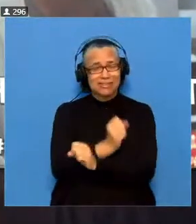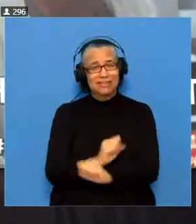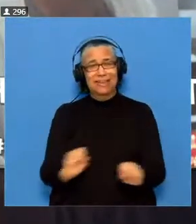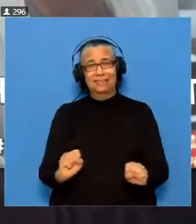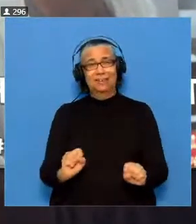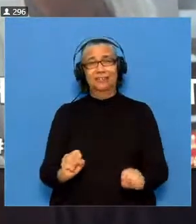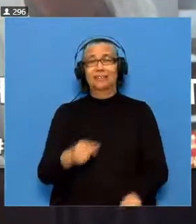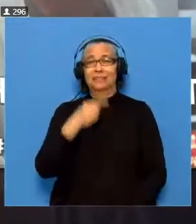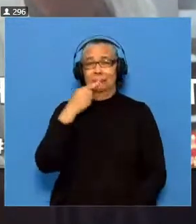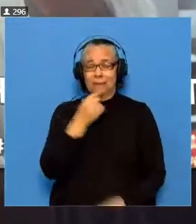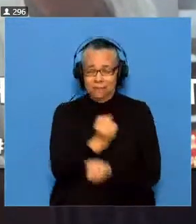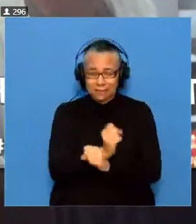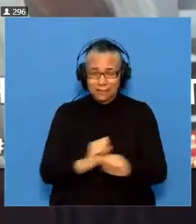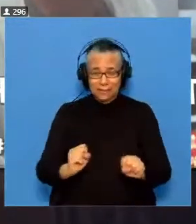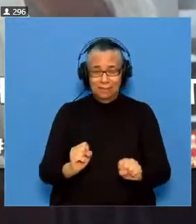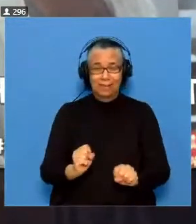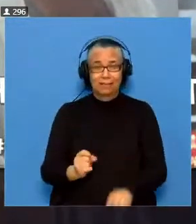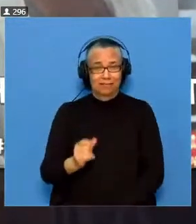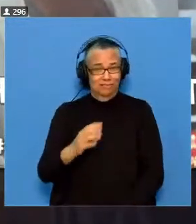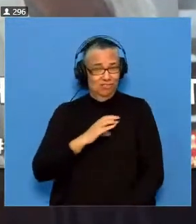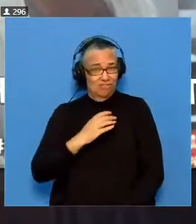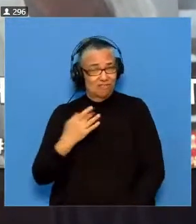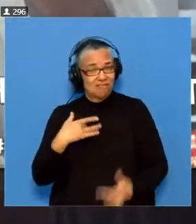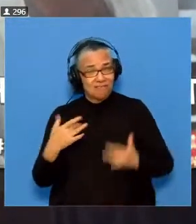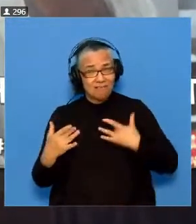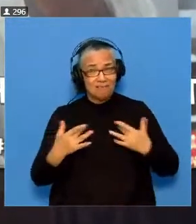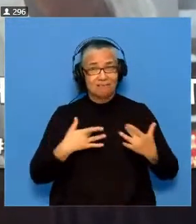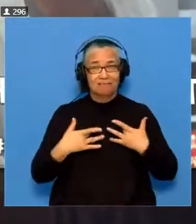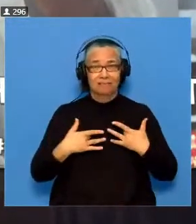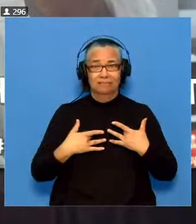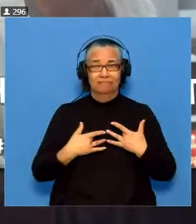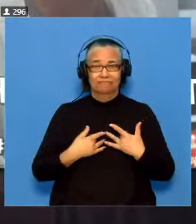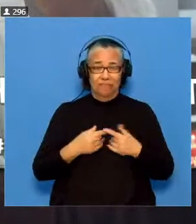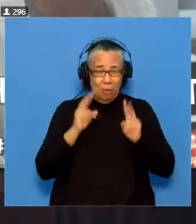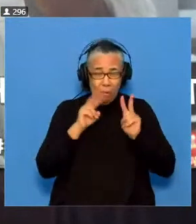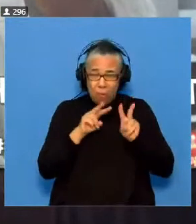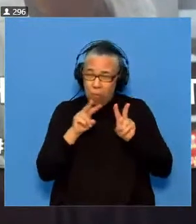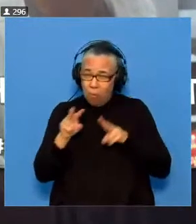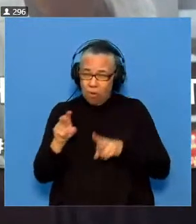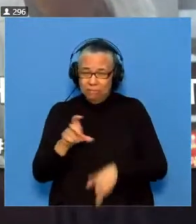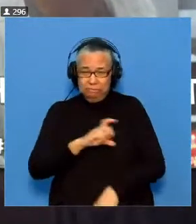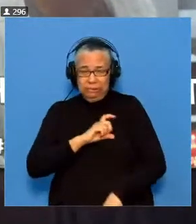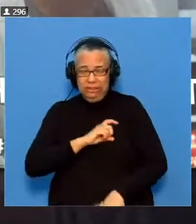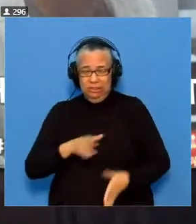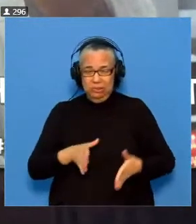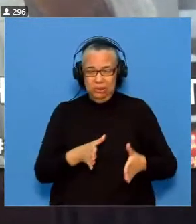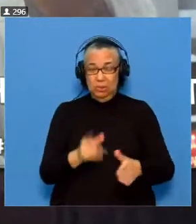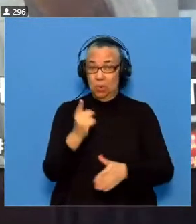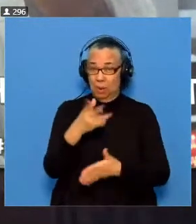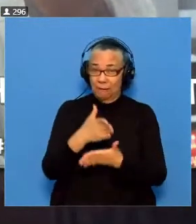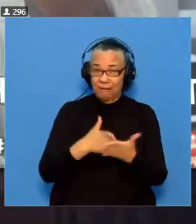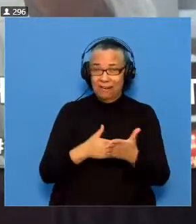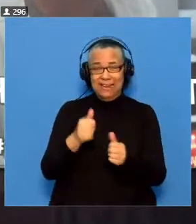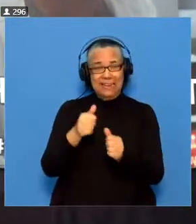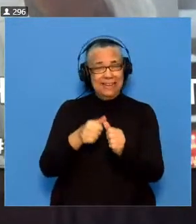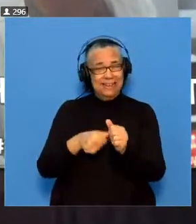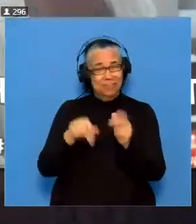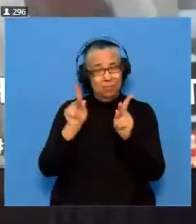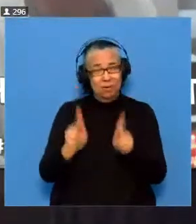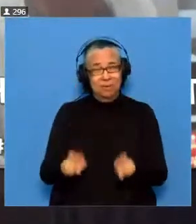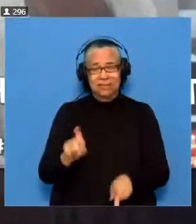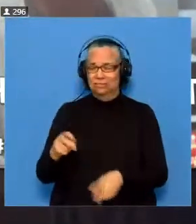matter. Policing Bermuda's roads is only one part of the equation. Each of us should be responsible